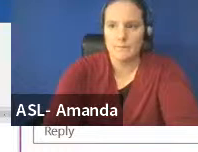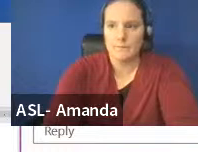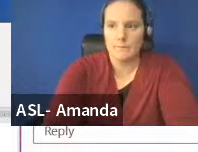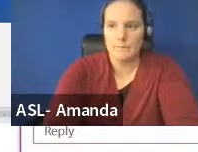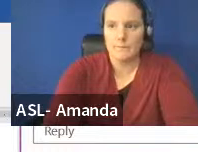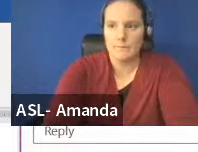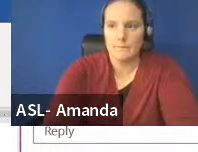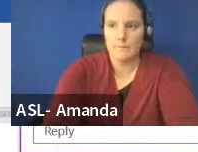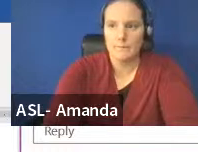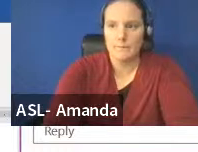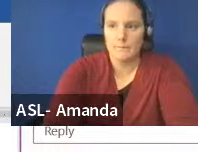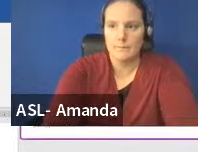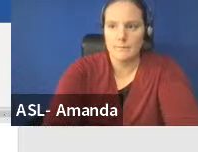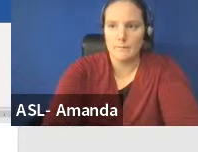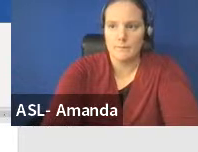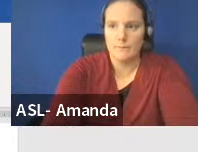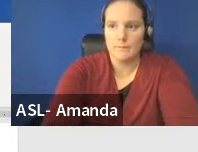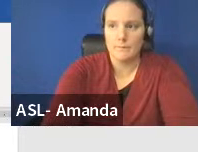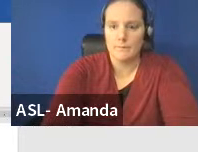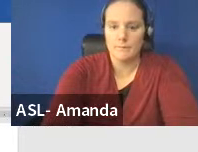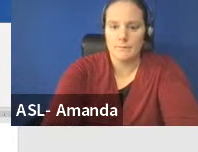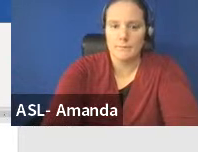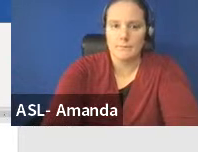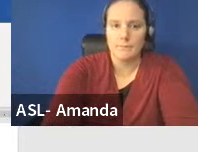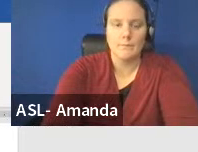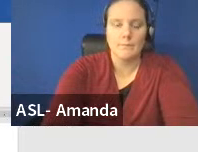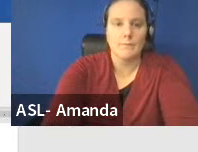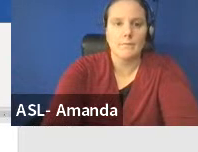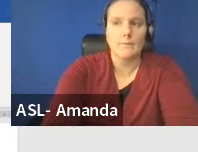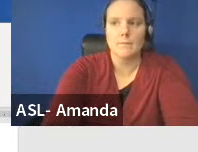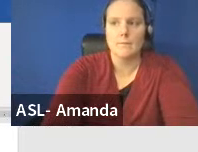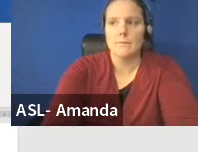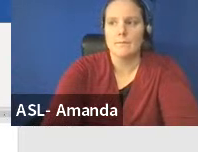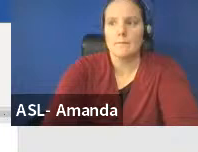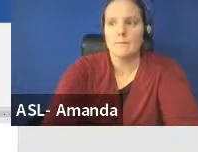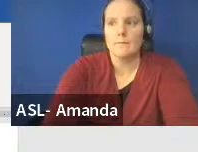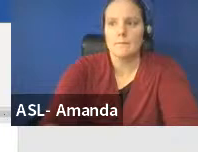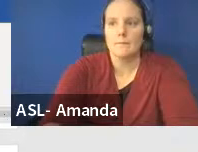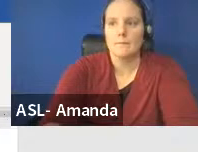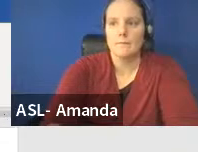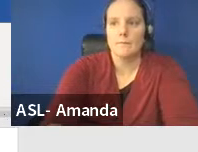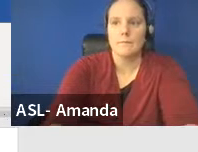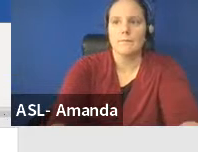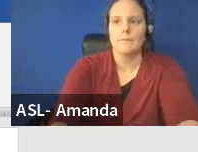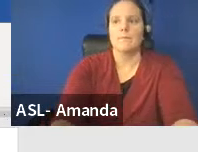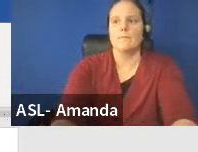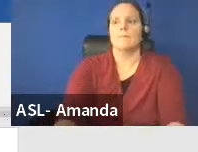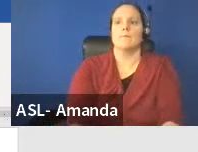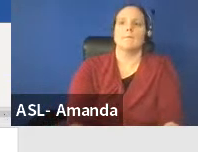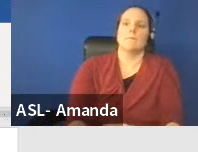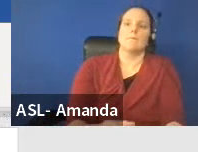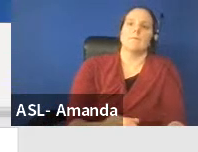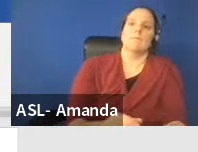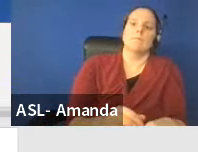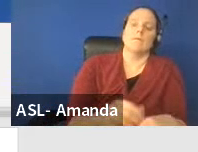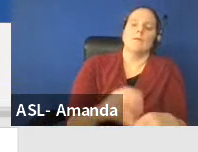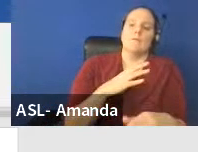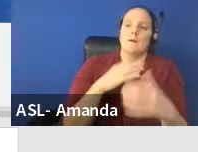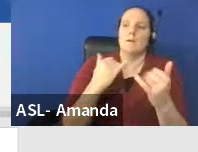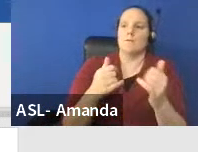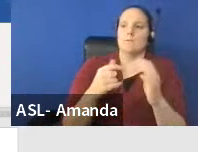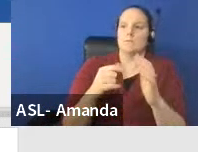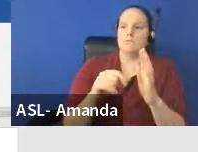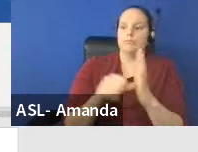Okay, so I'm gonna just go to the ones where I've highlighted that we have